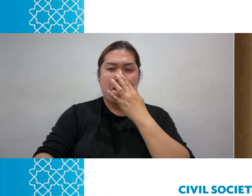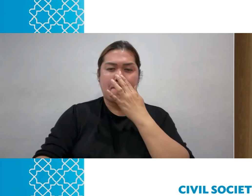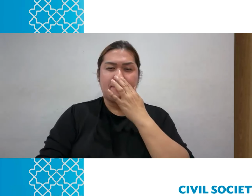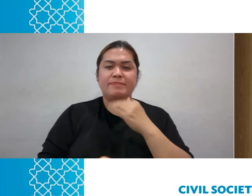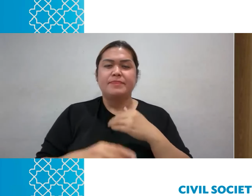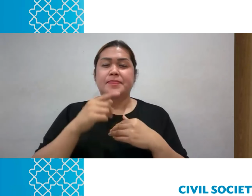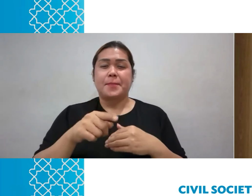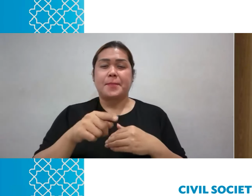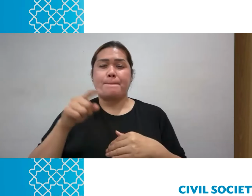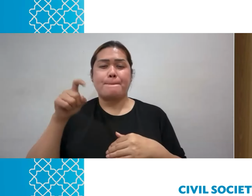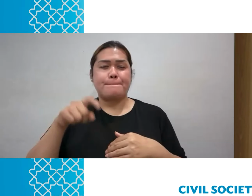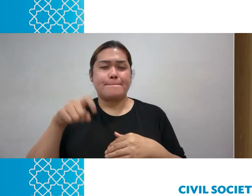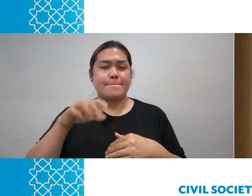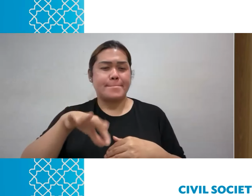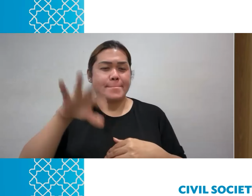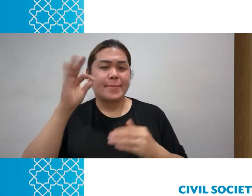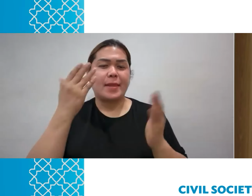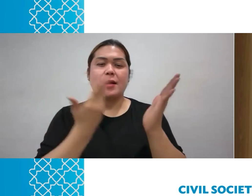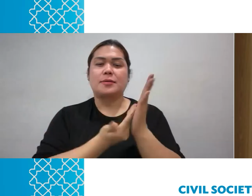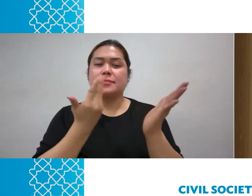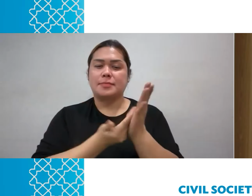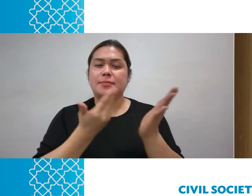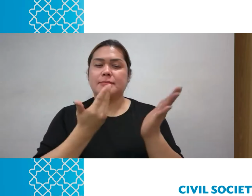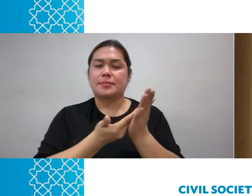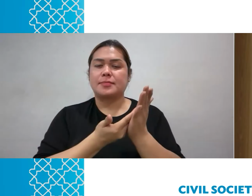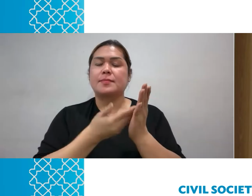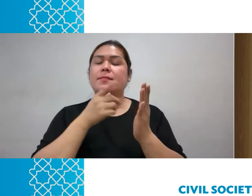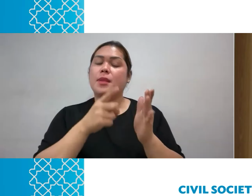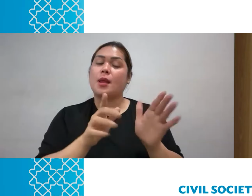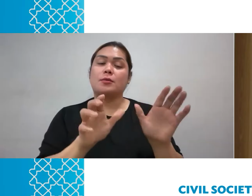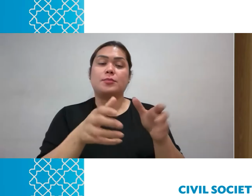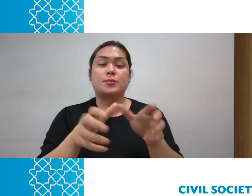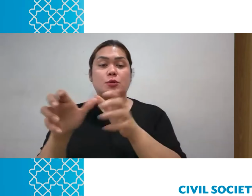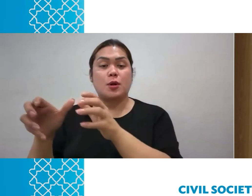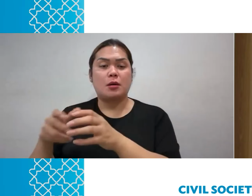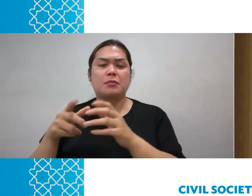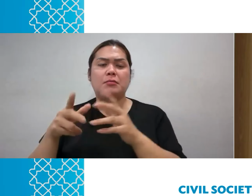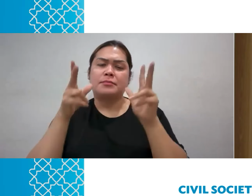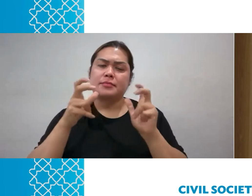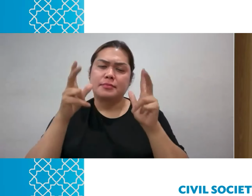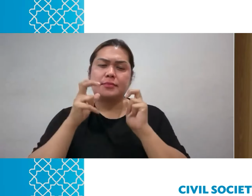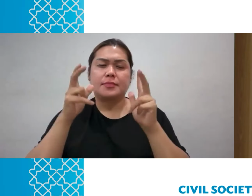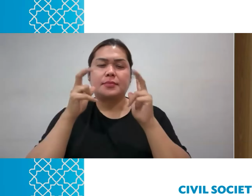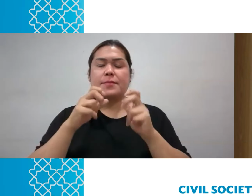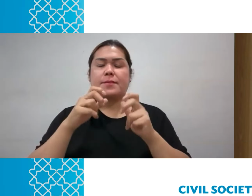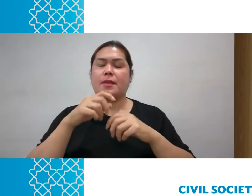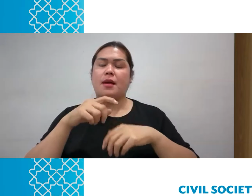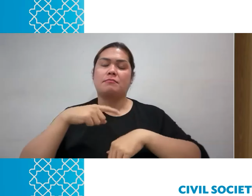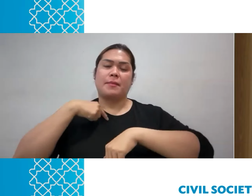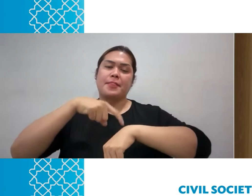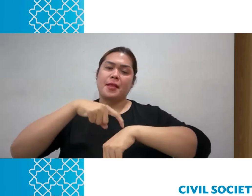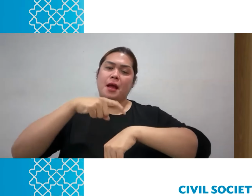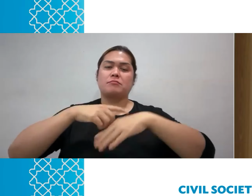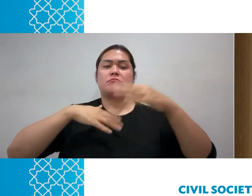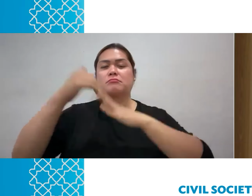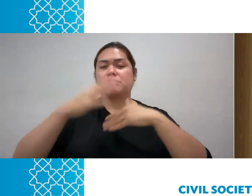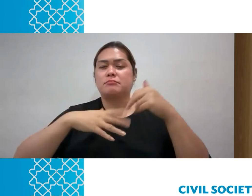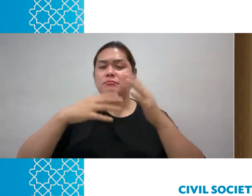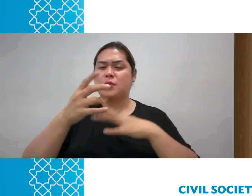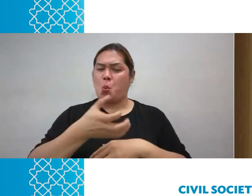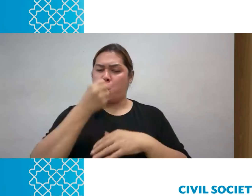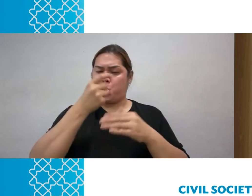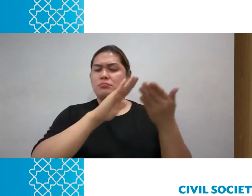to find that right target group. We heard that it takes time to build the trust and ownership with community, but that over time,